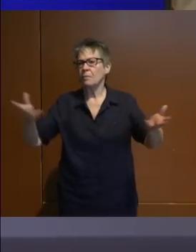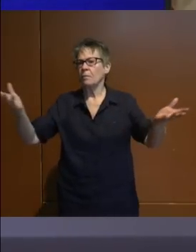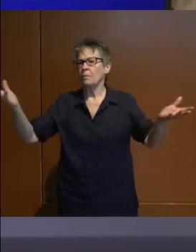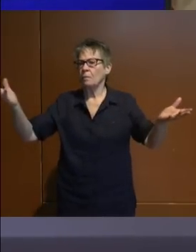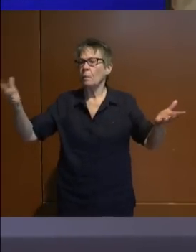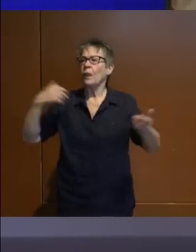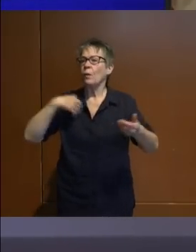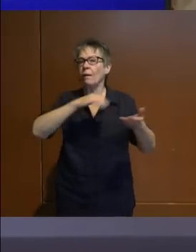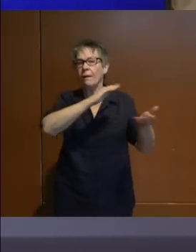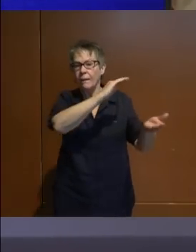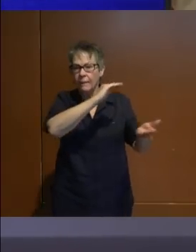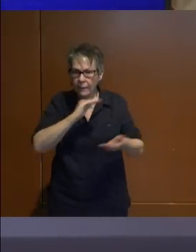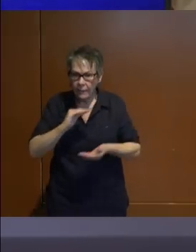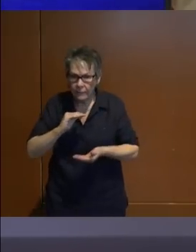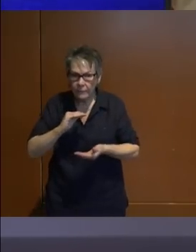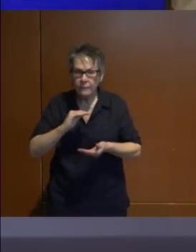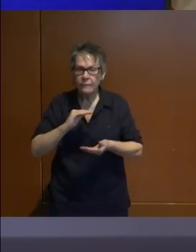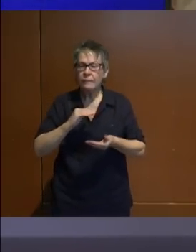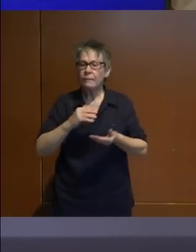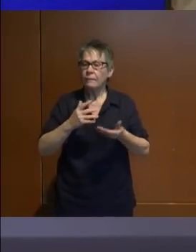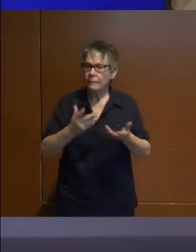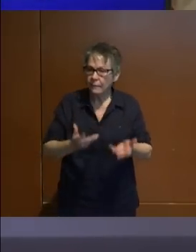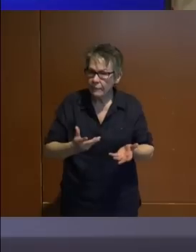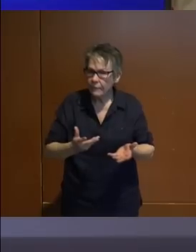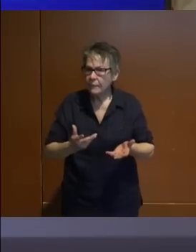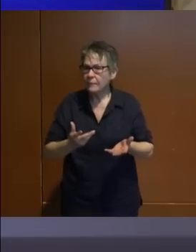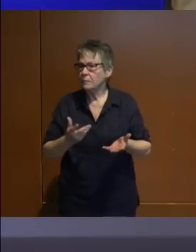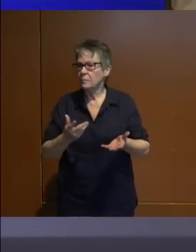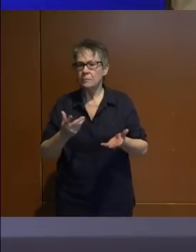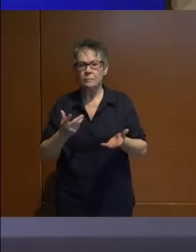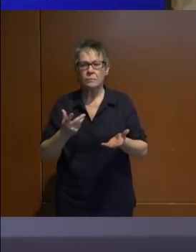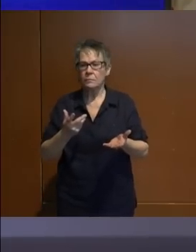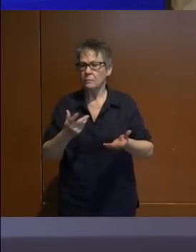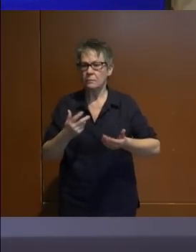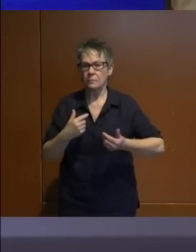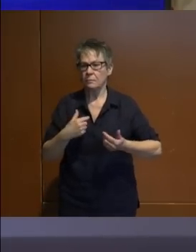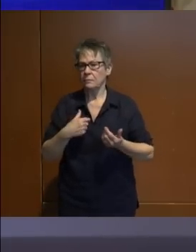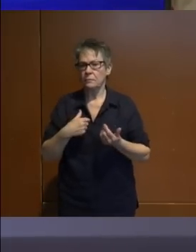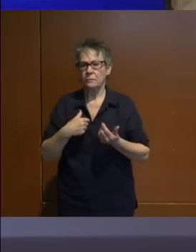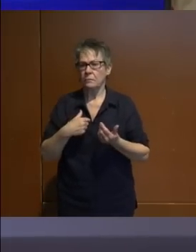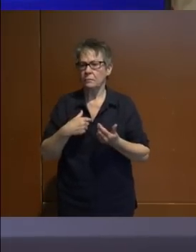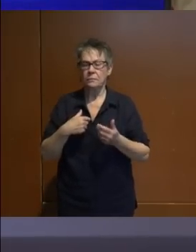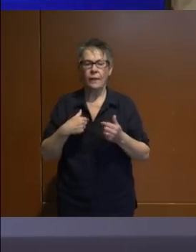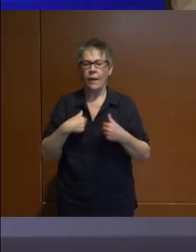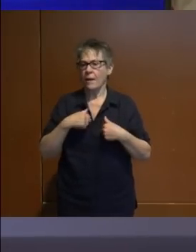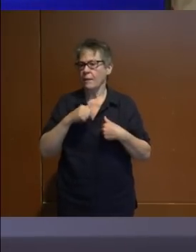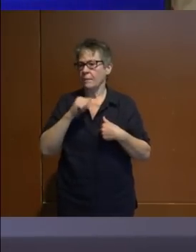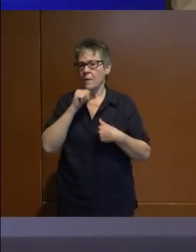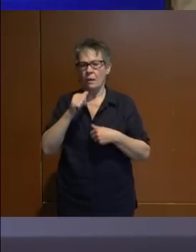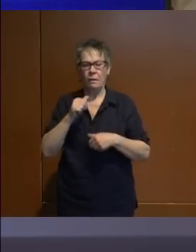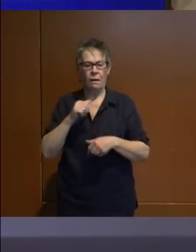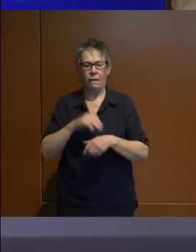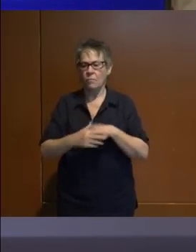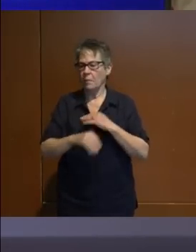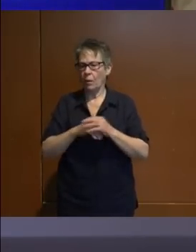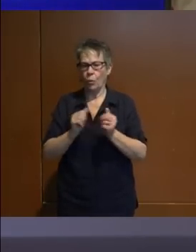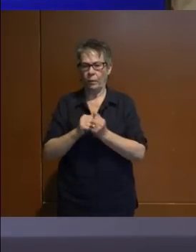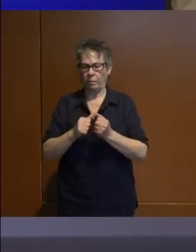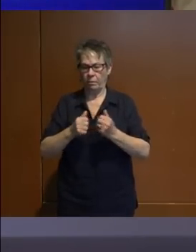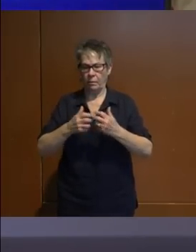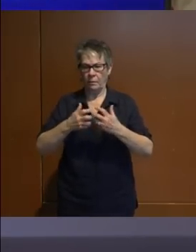agree with Judy, we're still light. I'm not comfortable with our ventilator levels right now. I feel better than I did yesterday at this